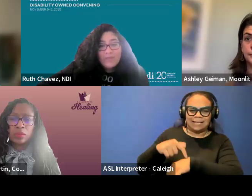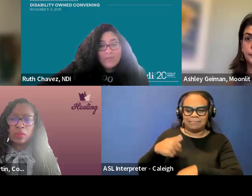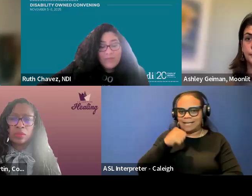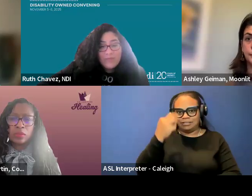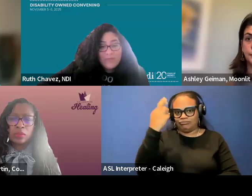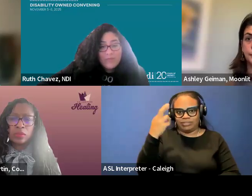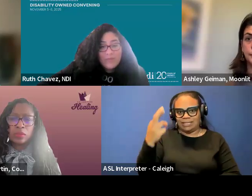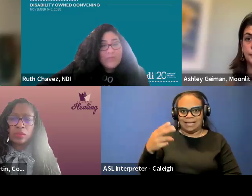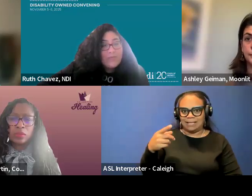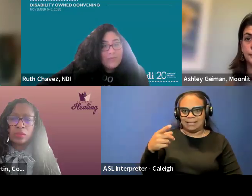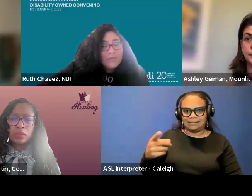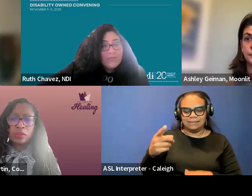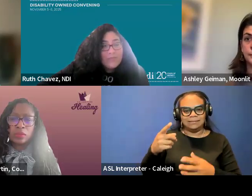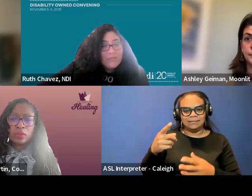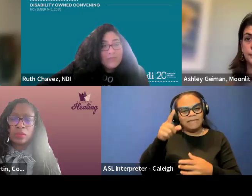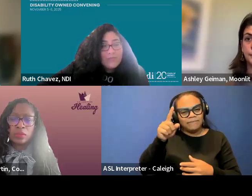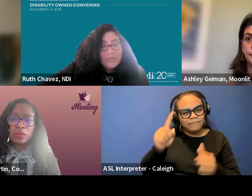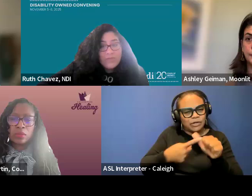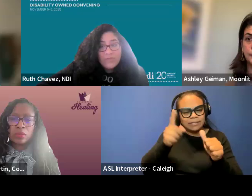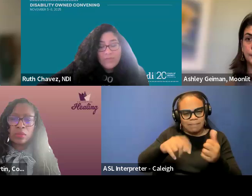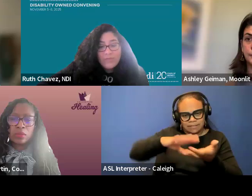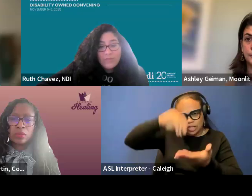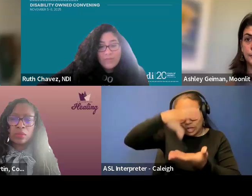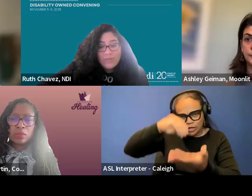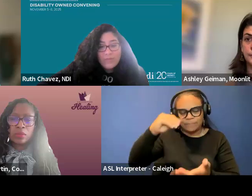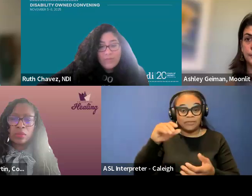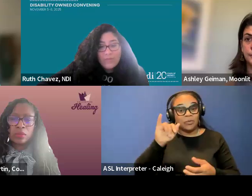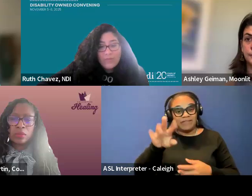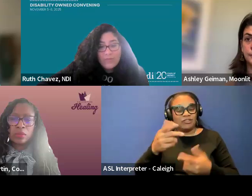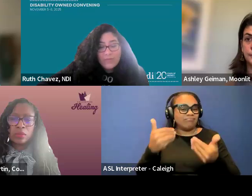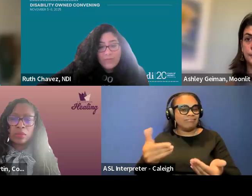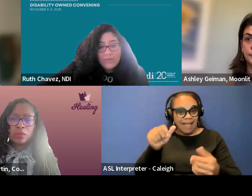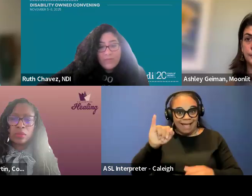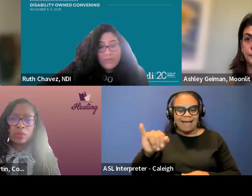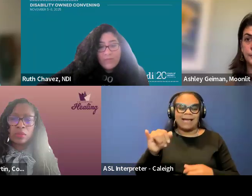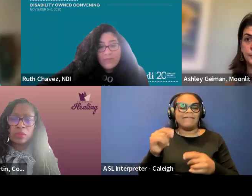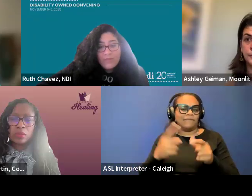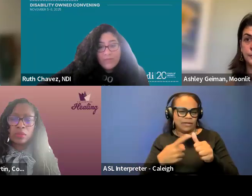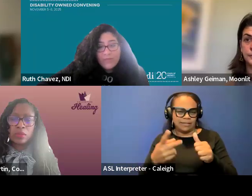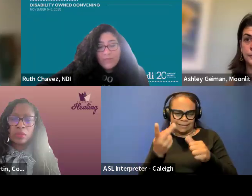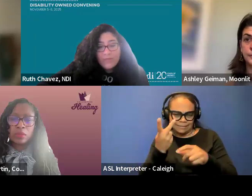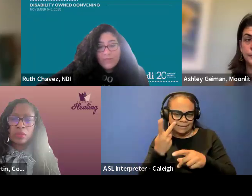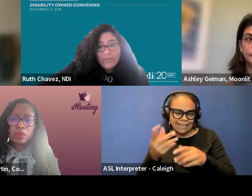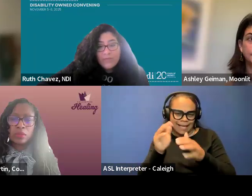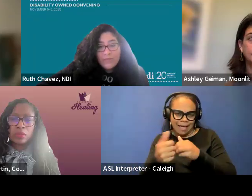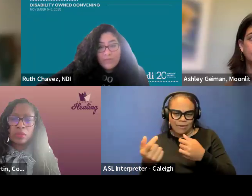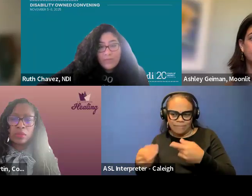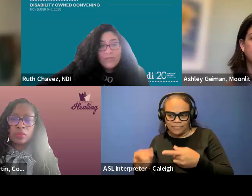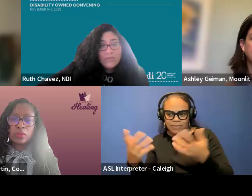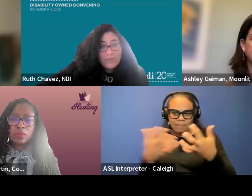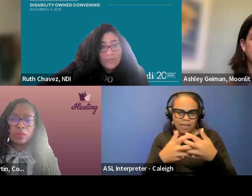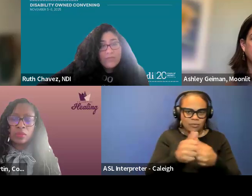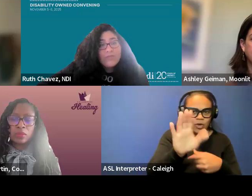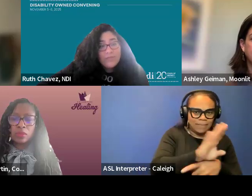learning curve. So if you get the AI, see how it works for you and your business instead of trying to waste a lot of money, which I